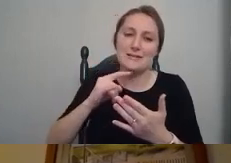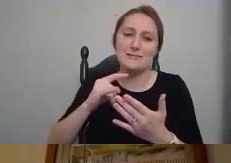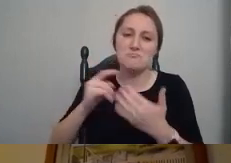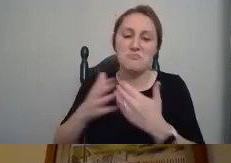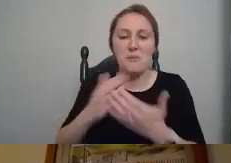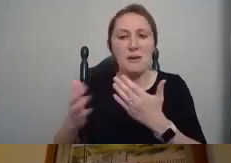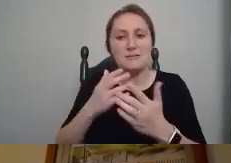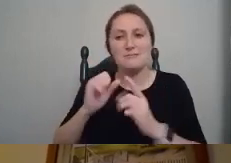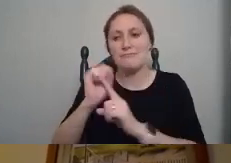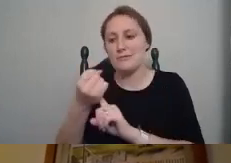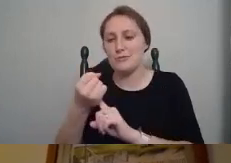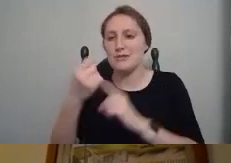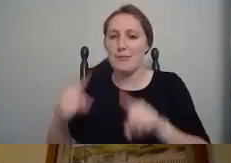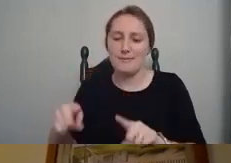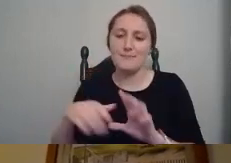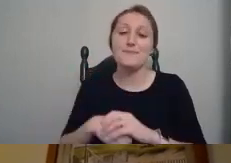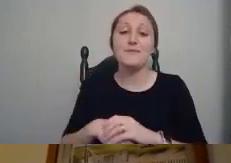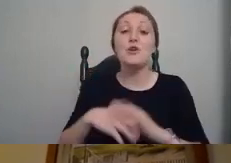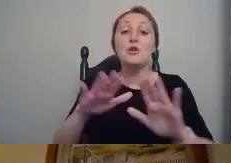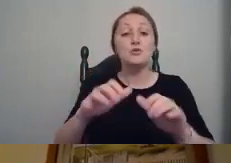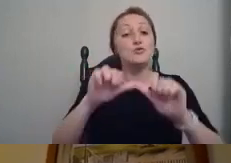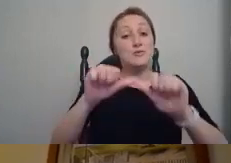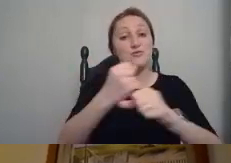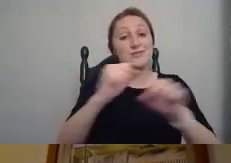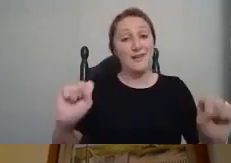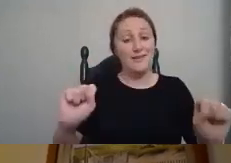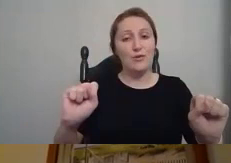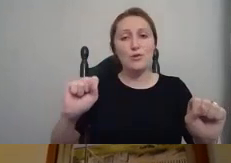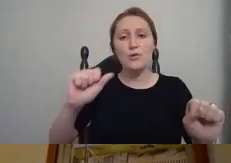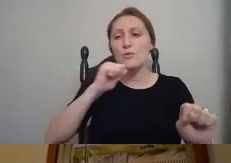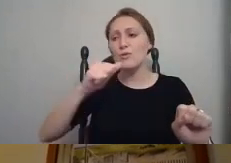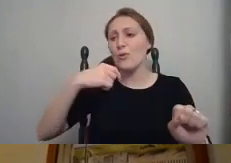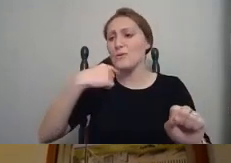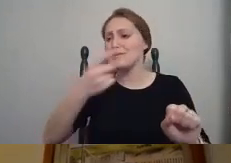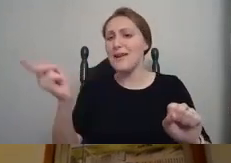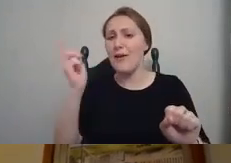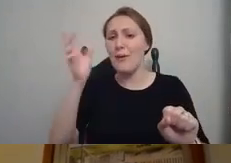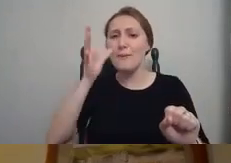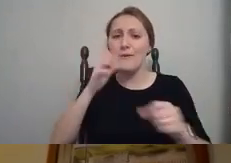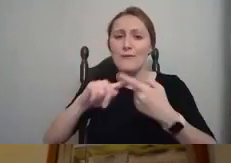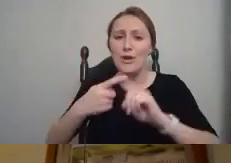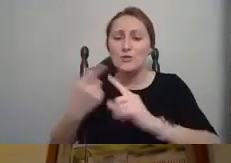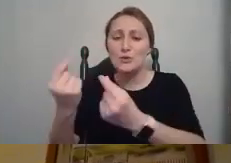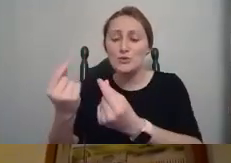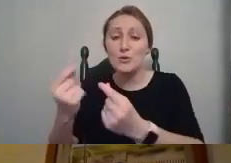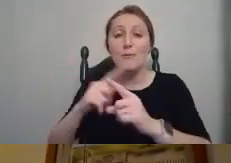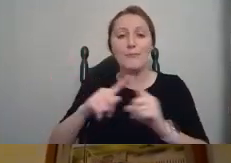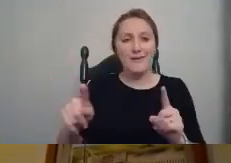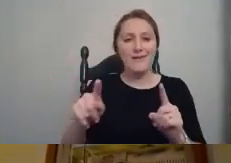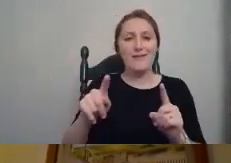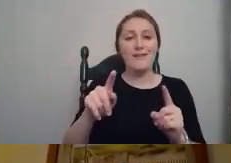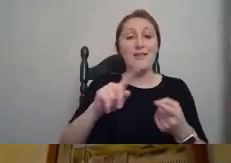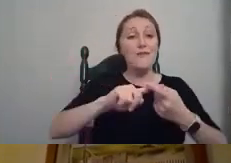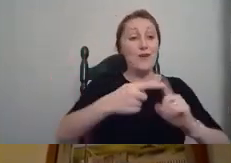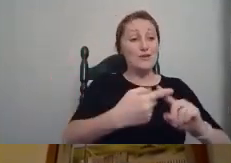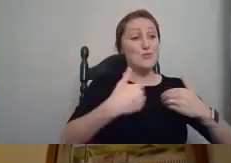be safe, continue to tell you don't need to tell your parent friends what to do, but the friends you have that aren't parents, tell